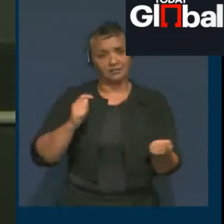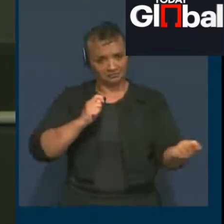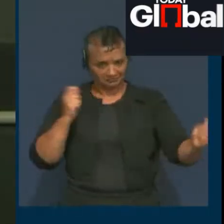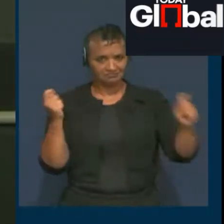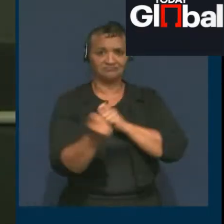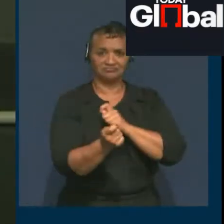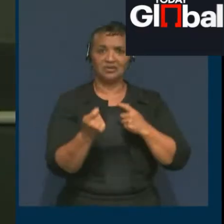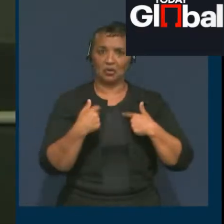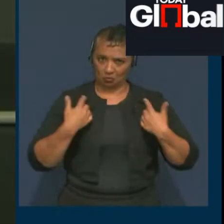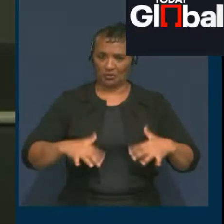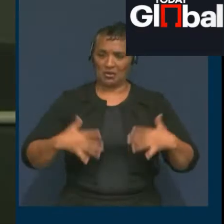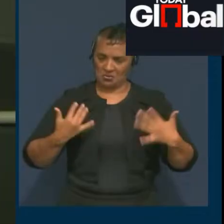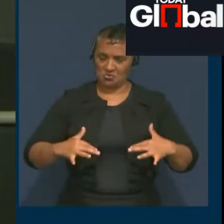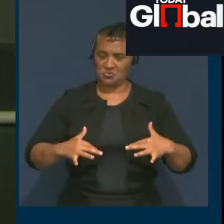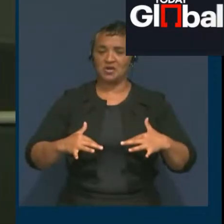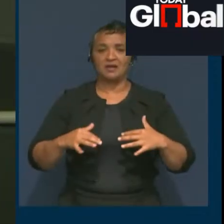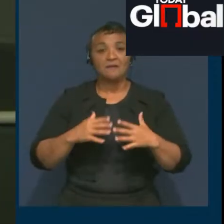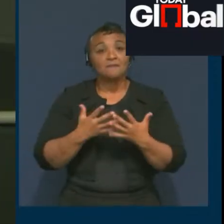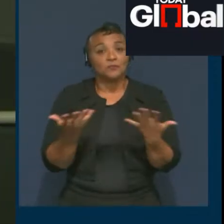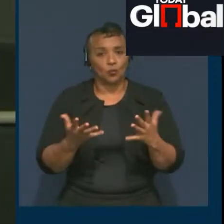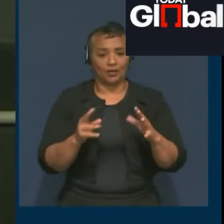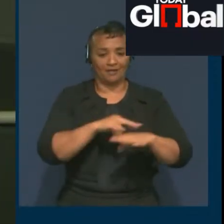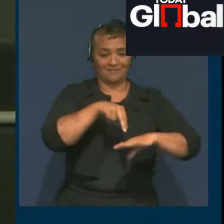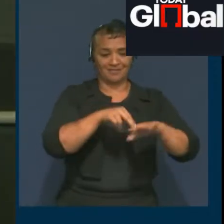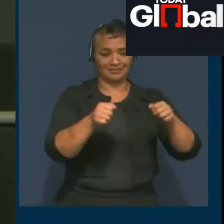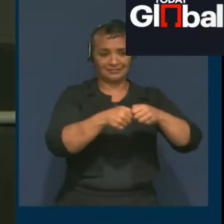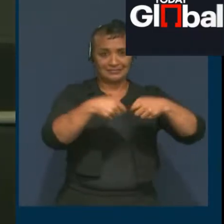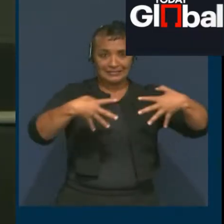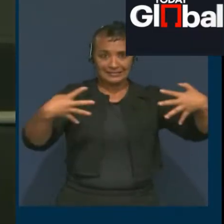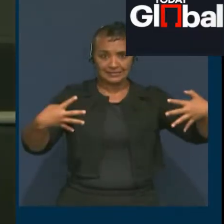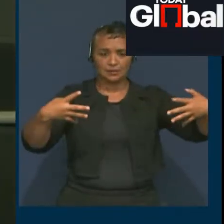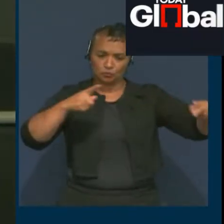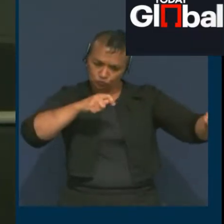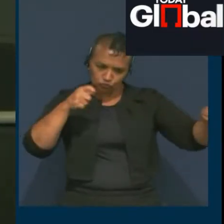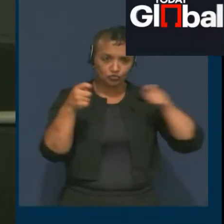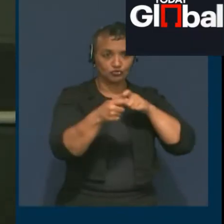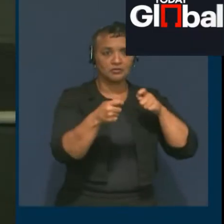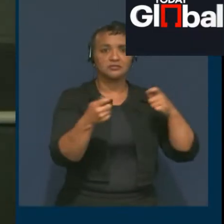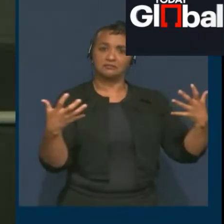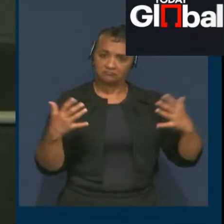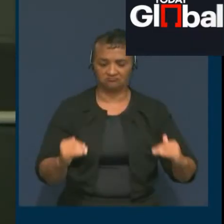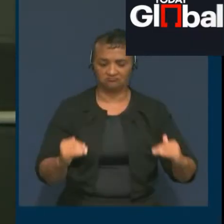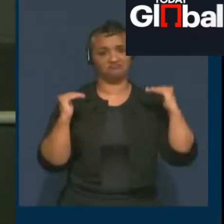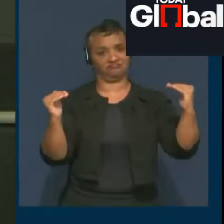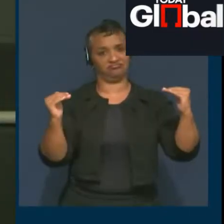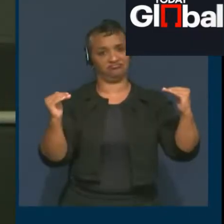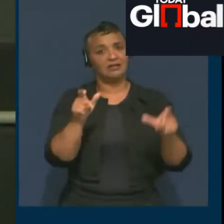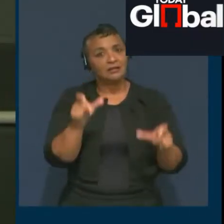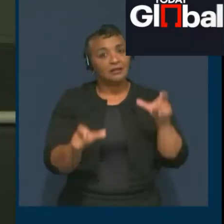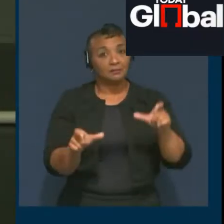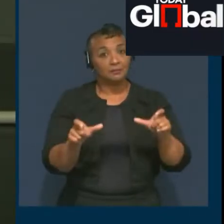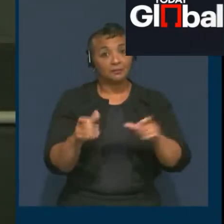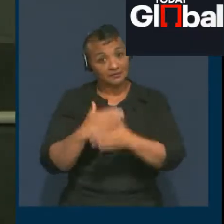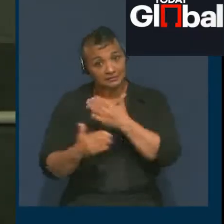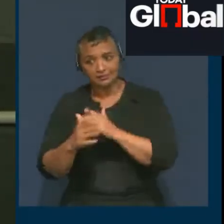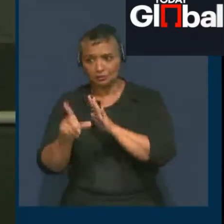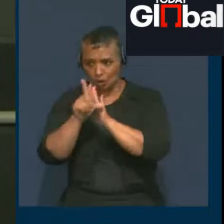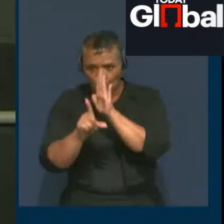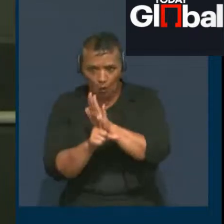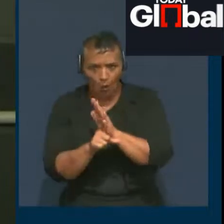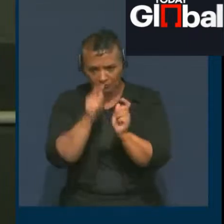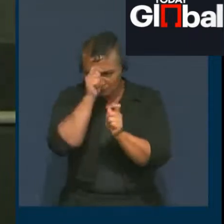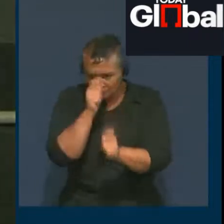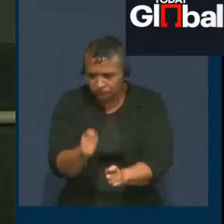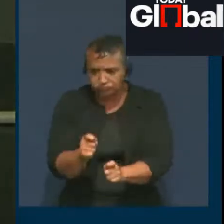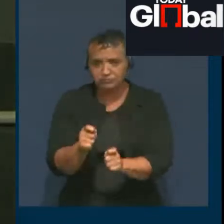a qualitative transformation in its national system related to the rights of persons with disabilities, legislatively, institutionally, strategically,